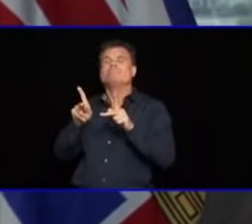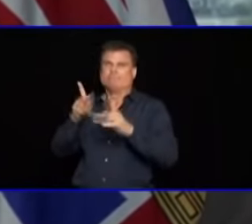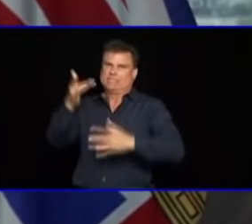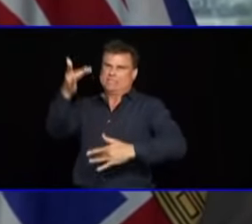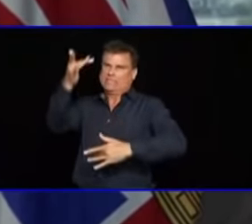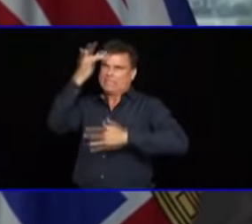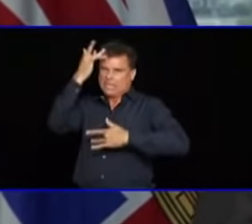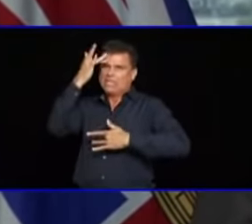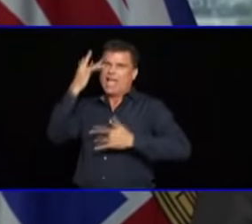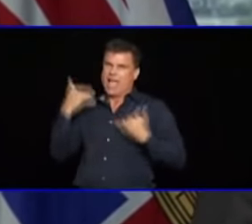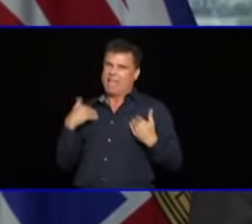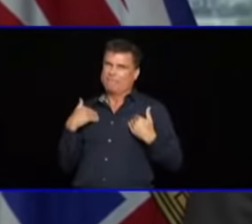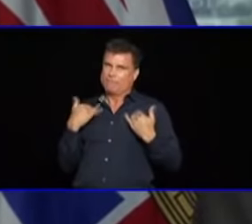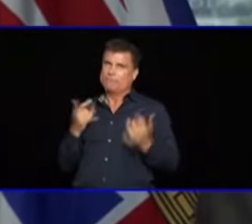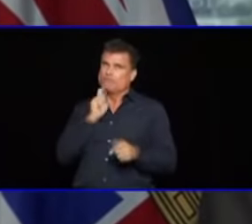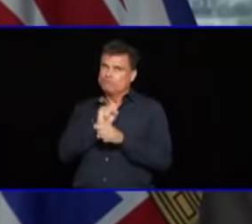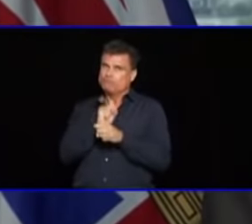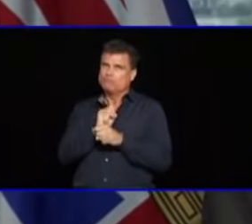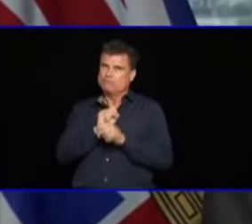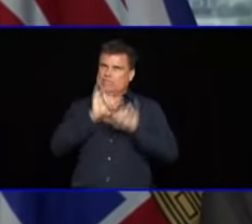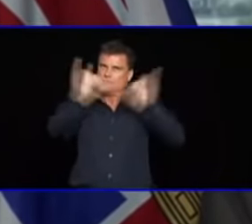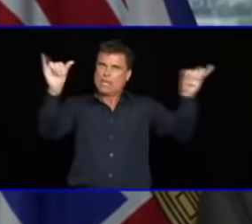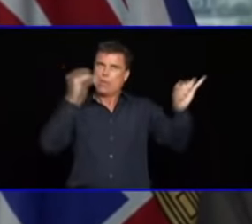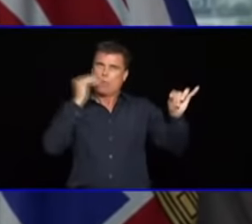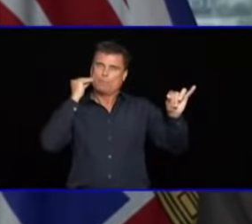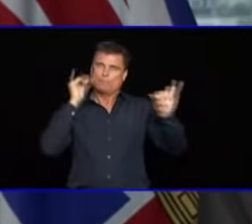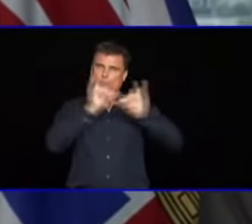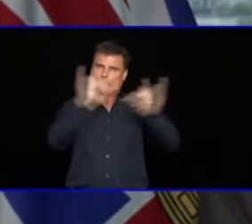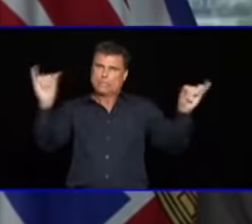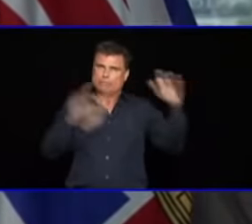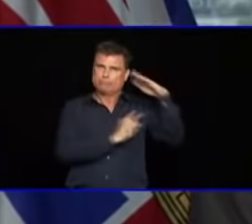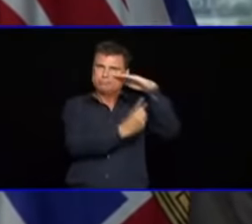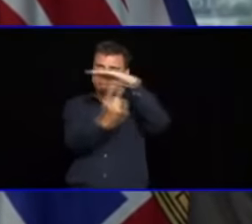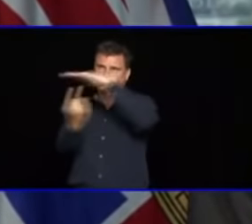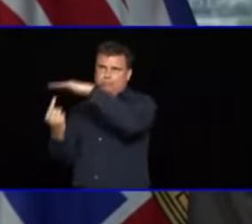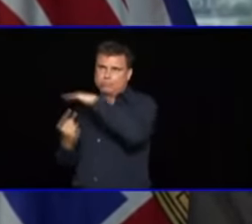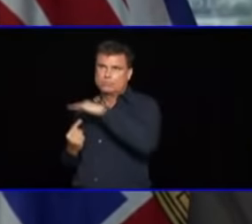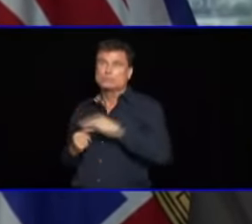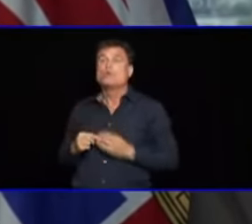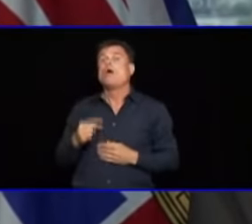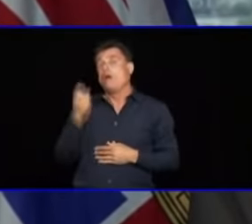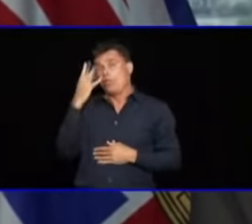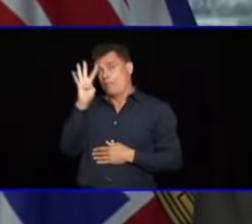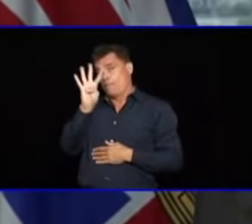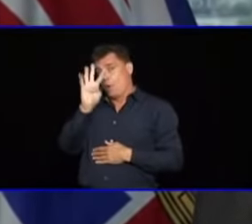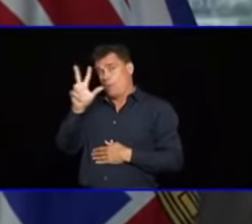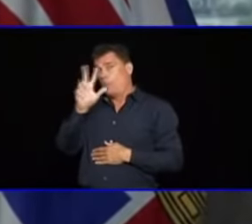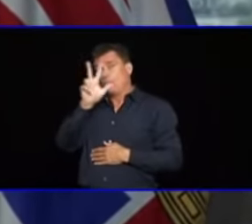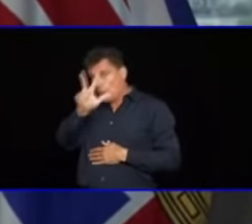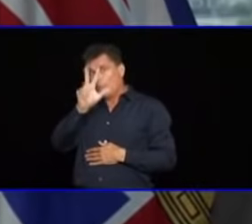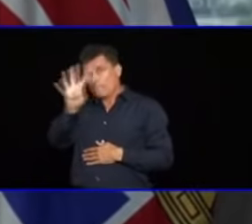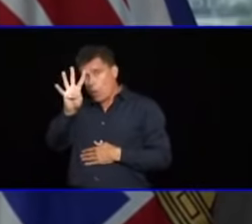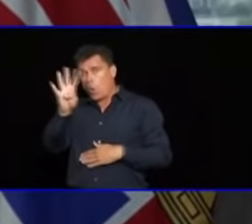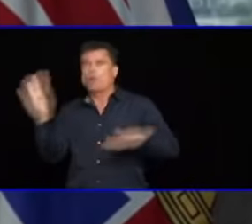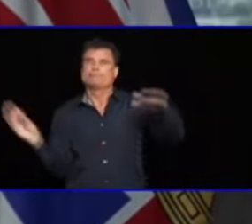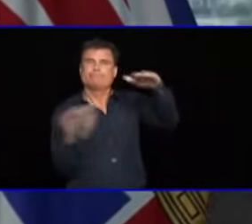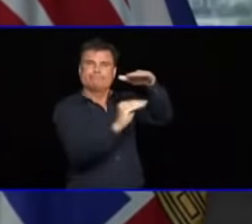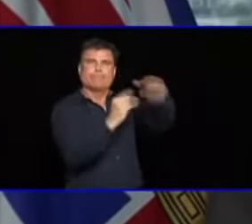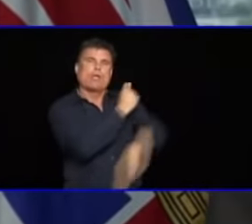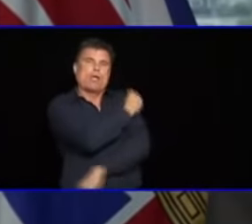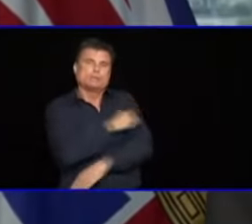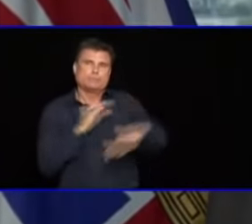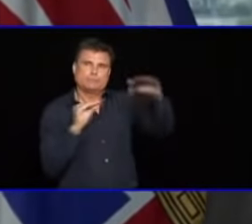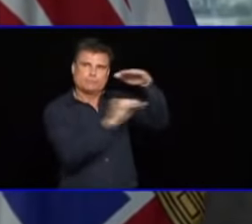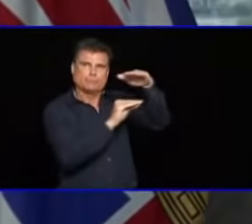time. I also wanted to note that we have today 34 people in hospital, and